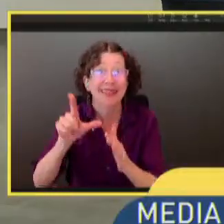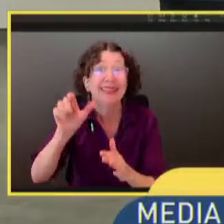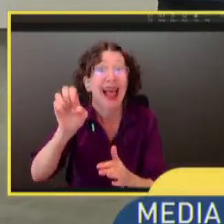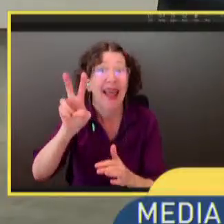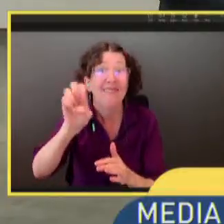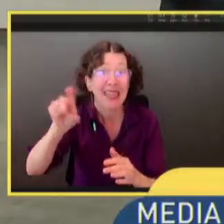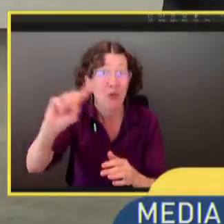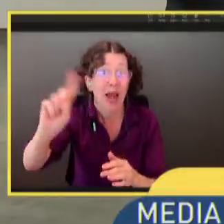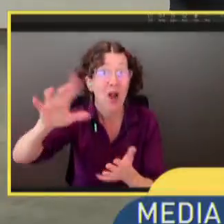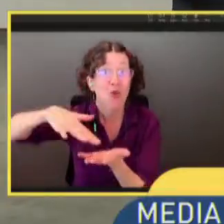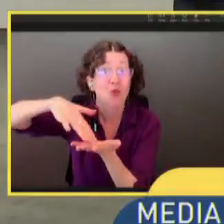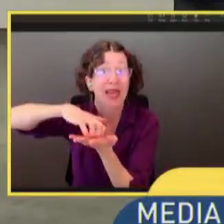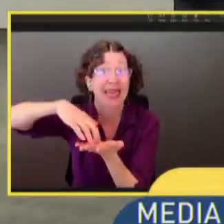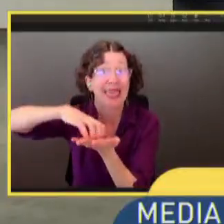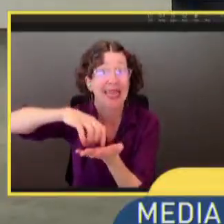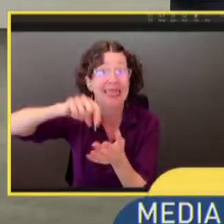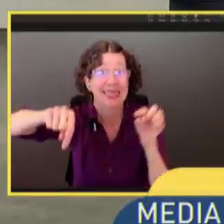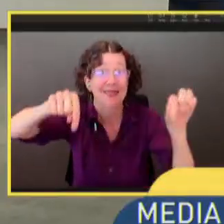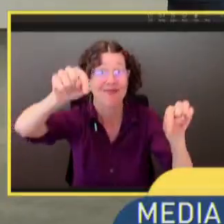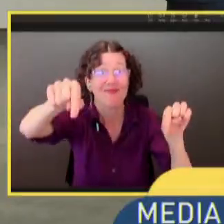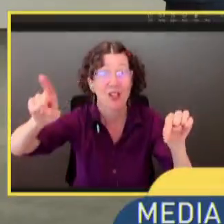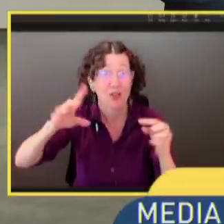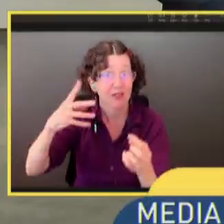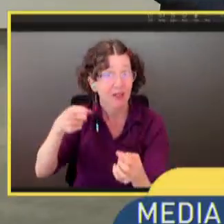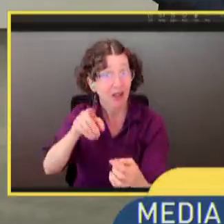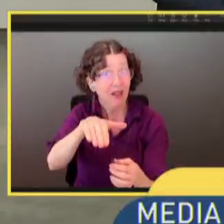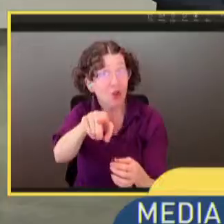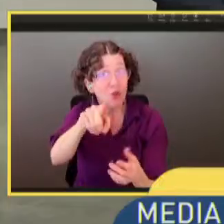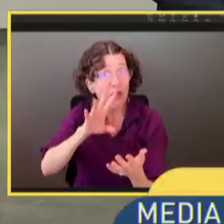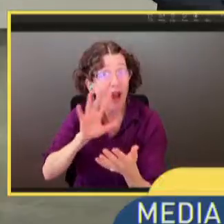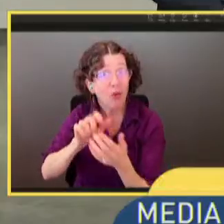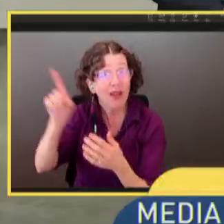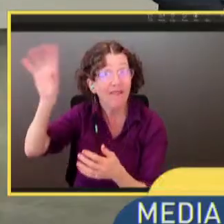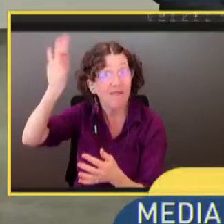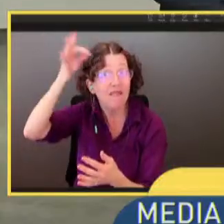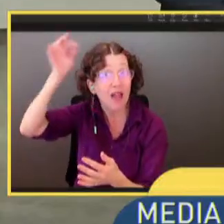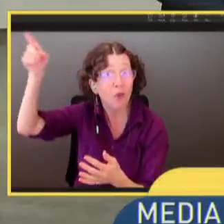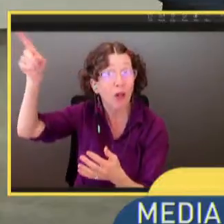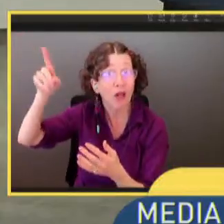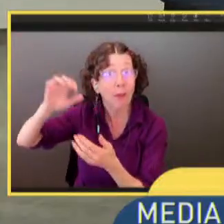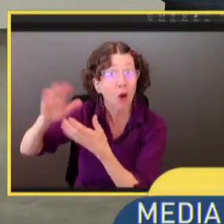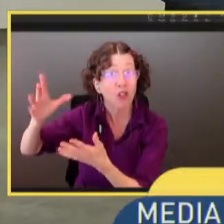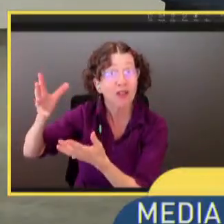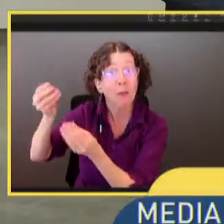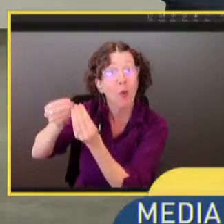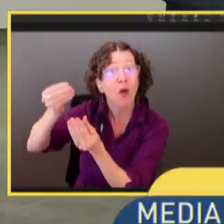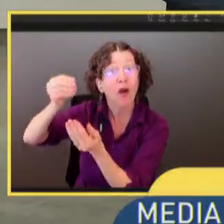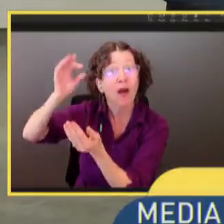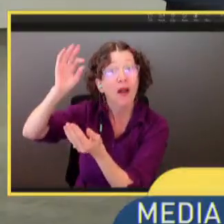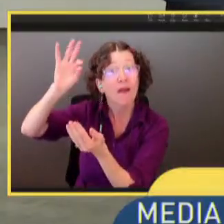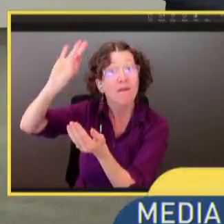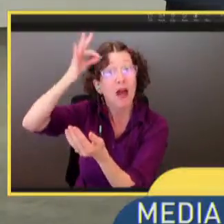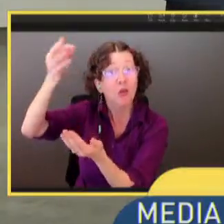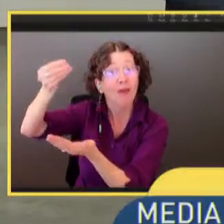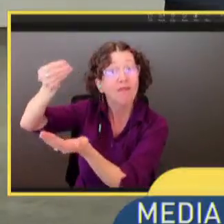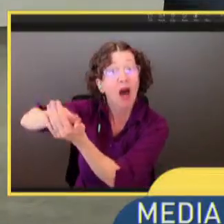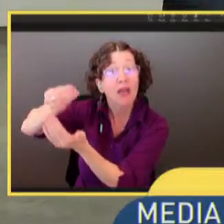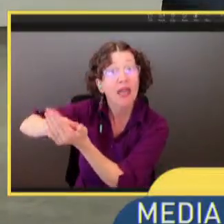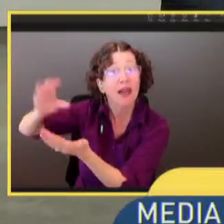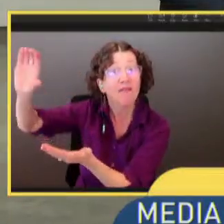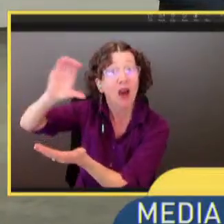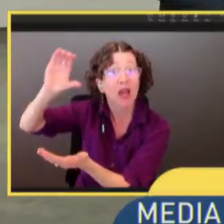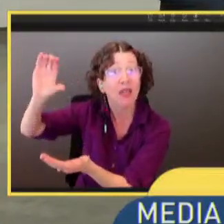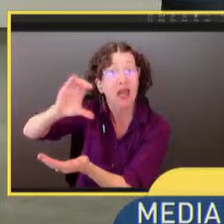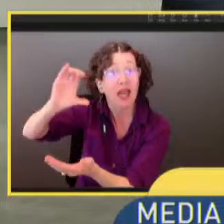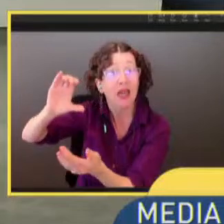Yes, and I'll repeat the question so folks can hear as well, yeah. So this kind of, running out of Sanborn versus kind of shows the weak